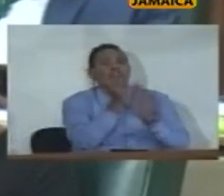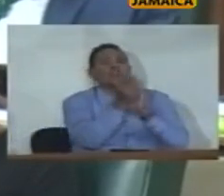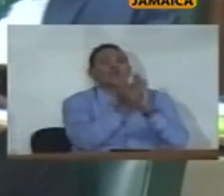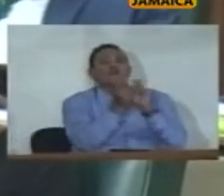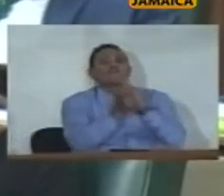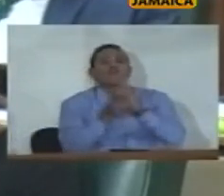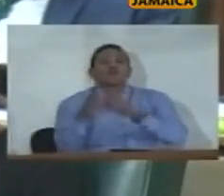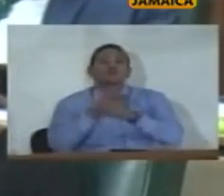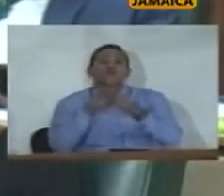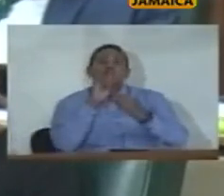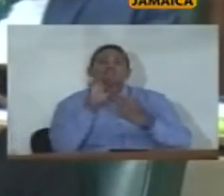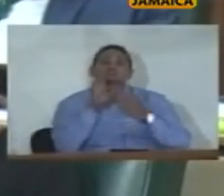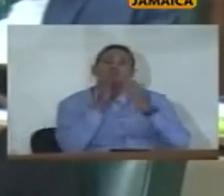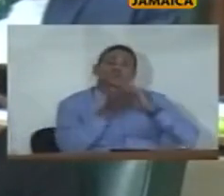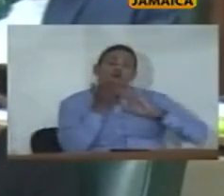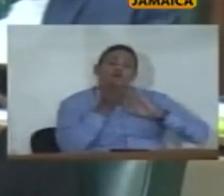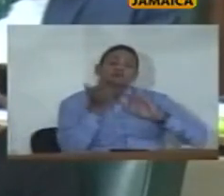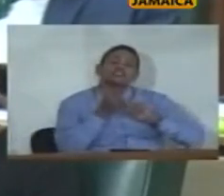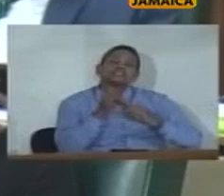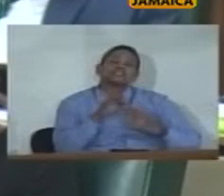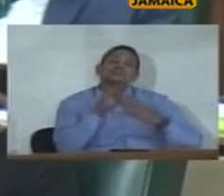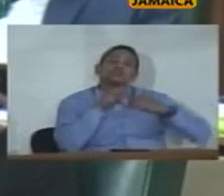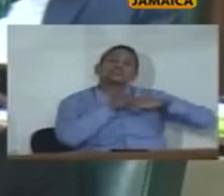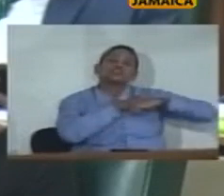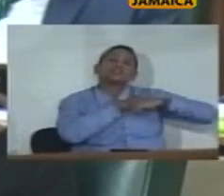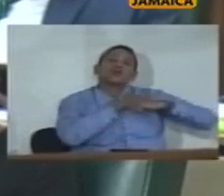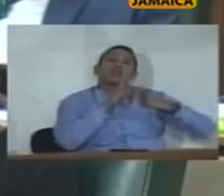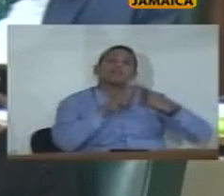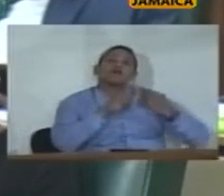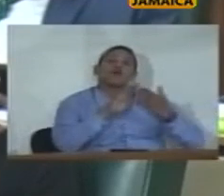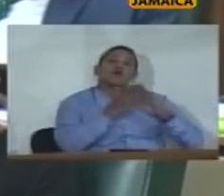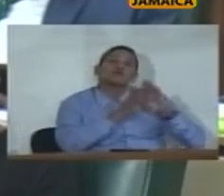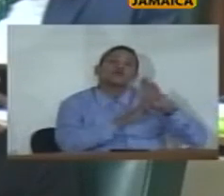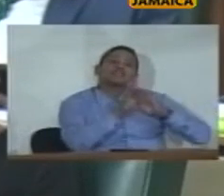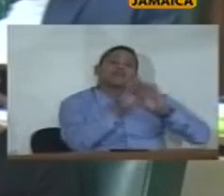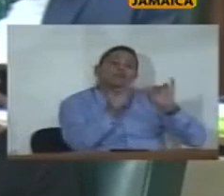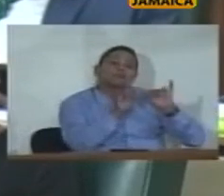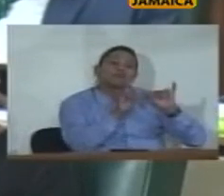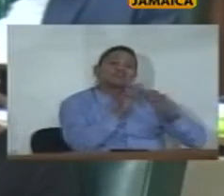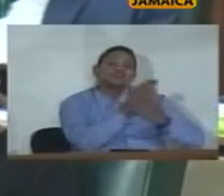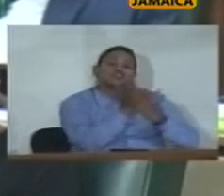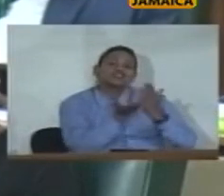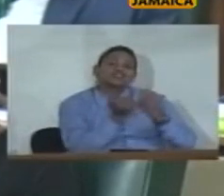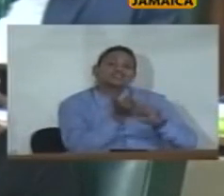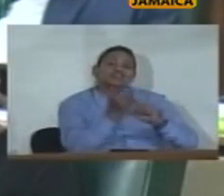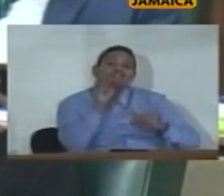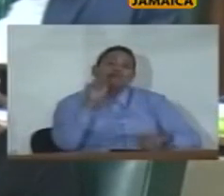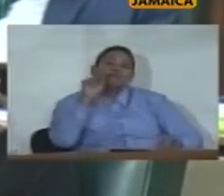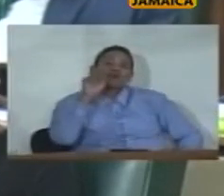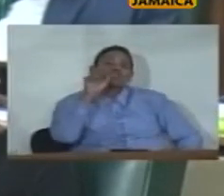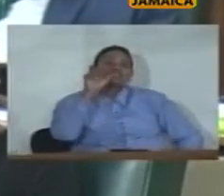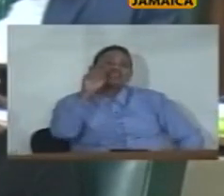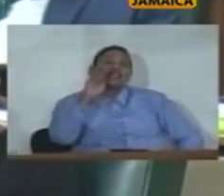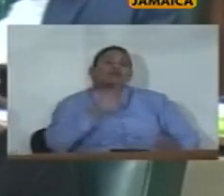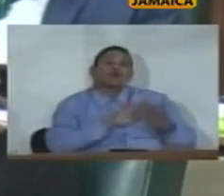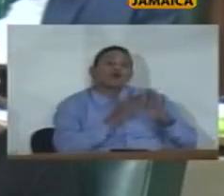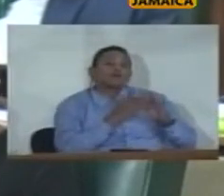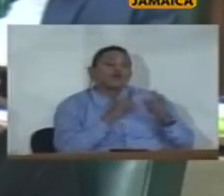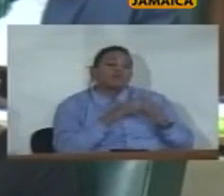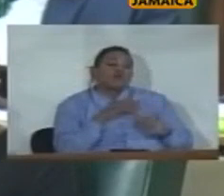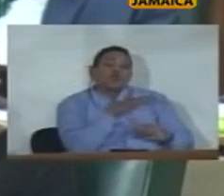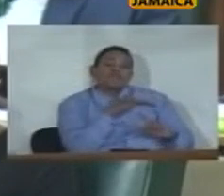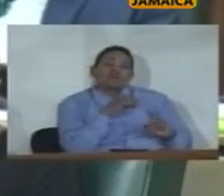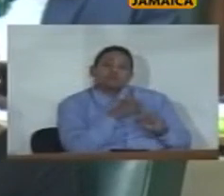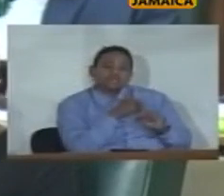special operations, special security and community development measures, the Mount Salem community and environment in the